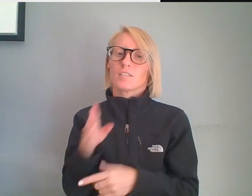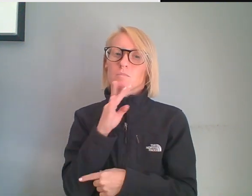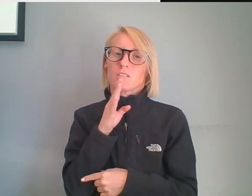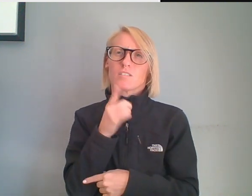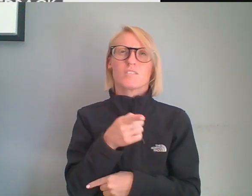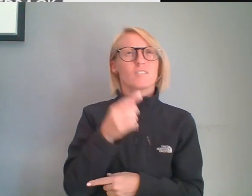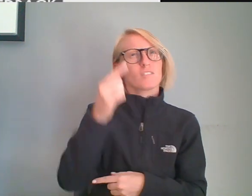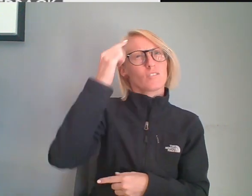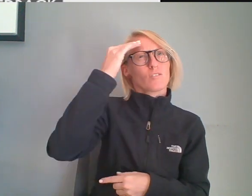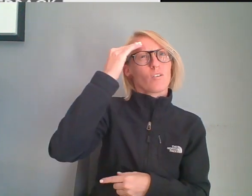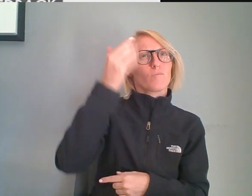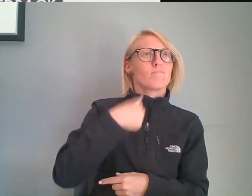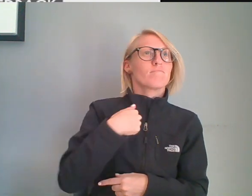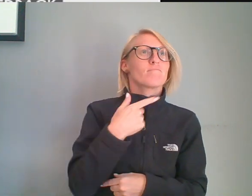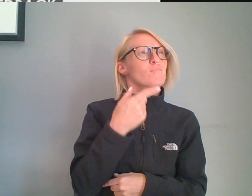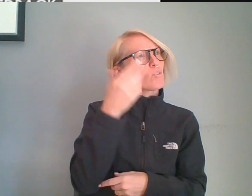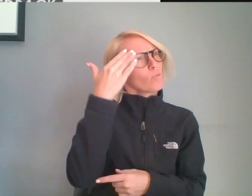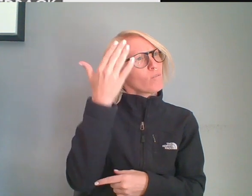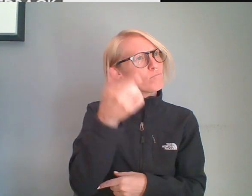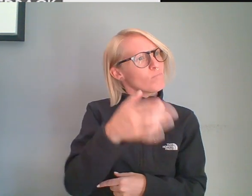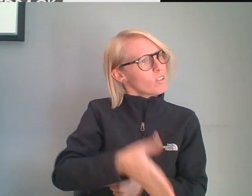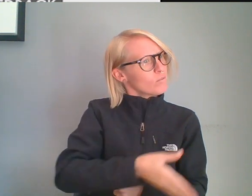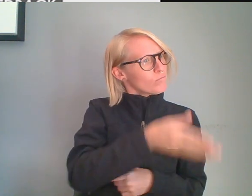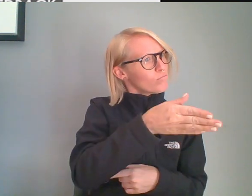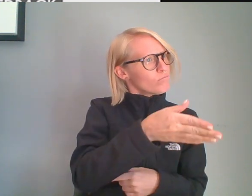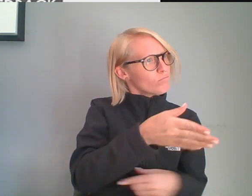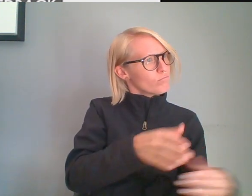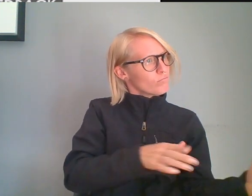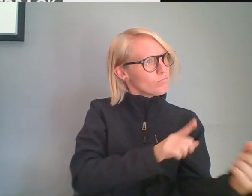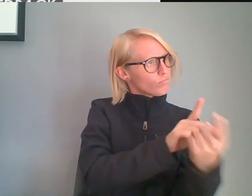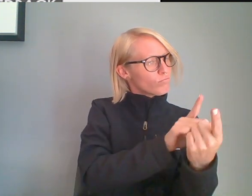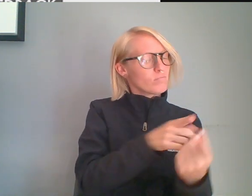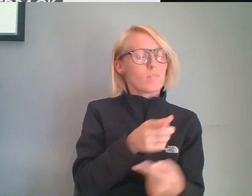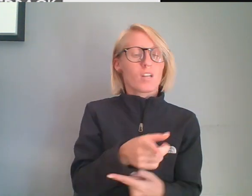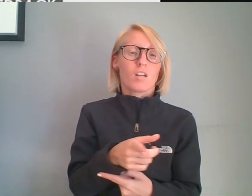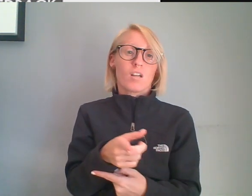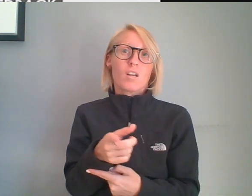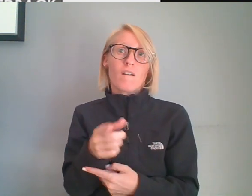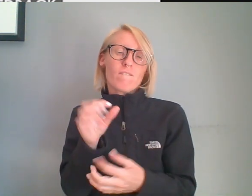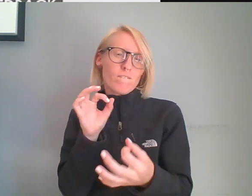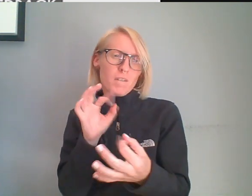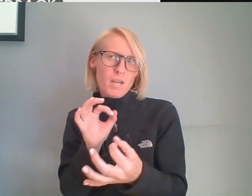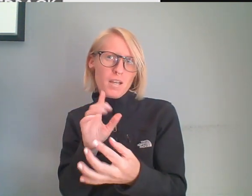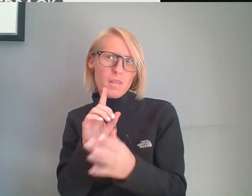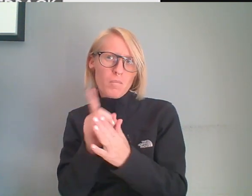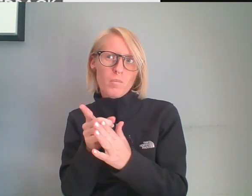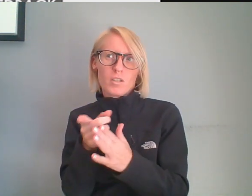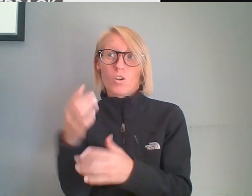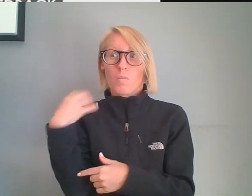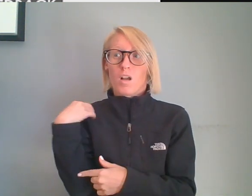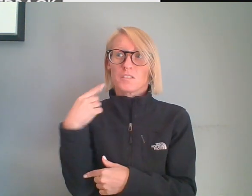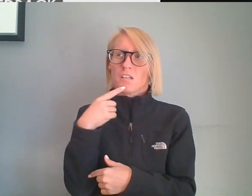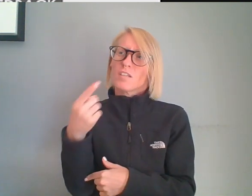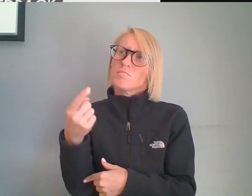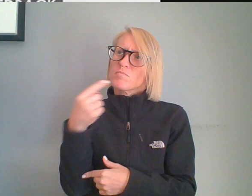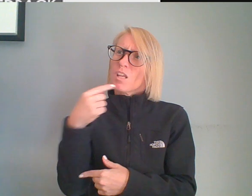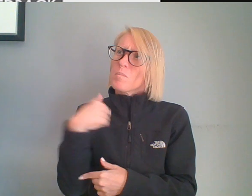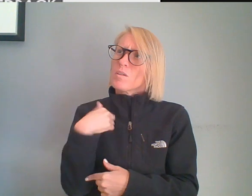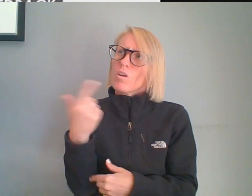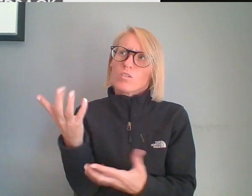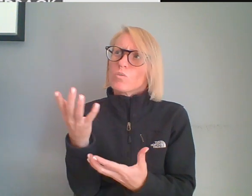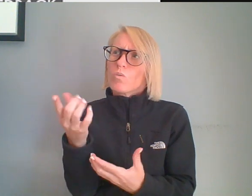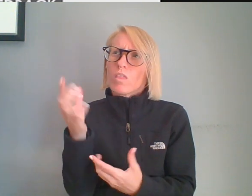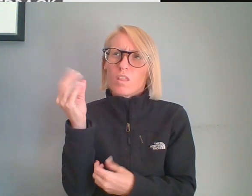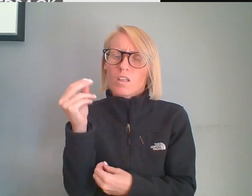them? Maybe it's giving feedback in the moment. Your boss turns to you and says, would you tell me what you think? It could be a surprise